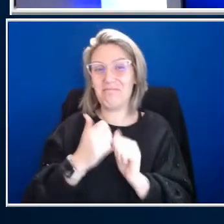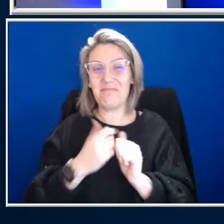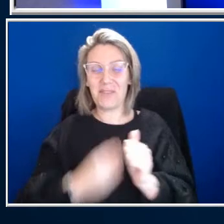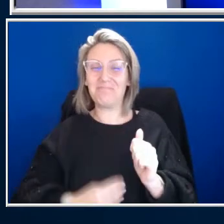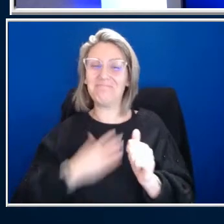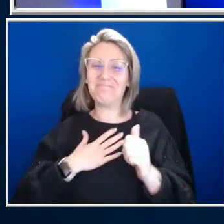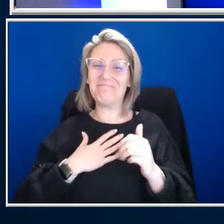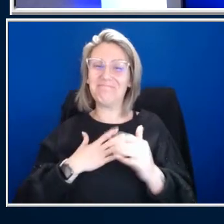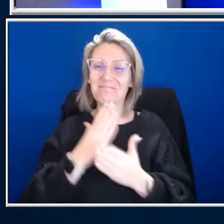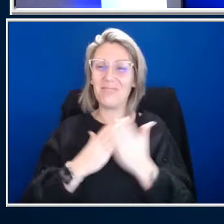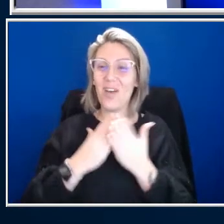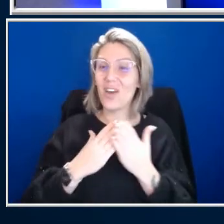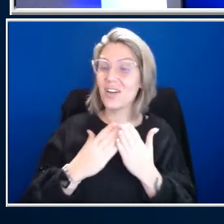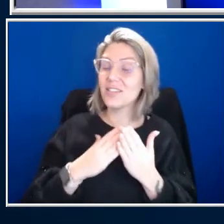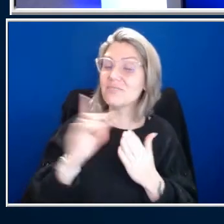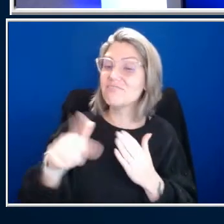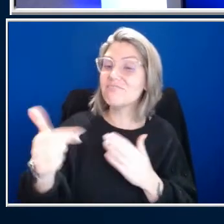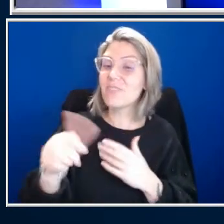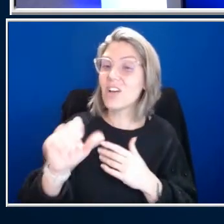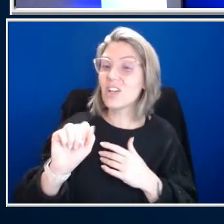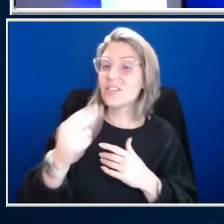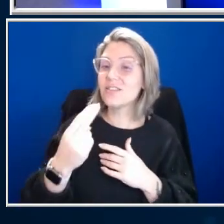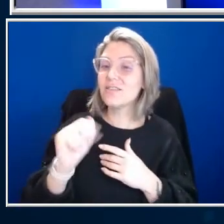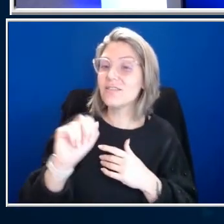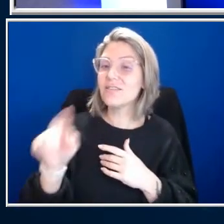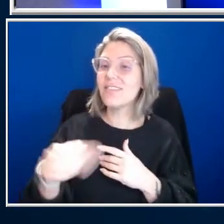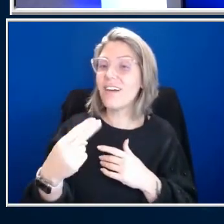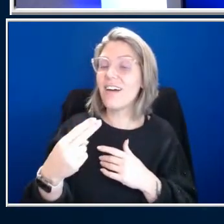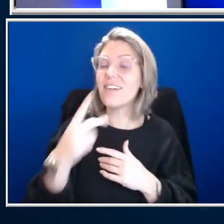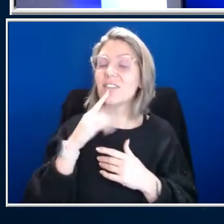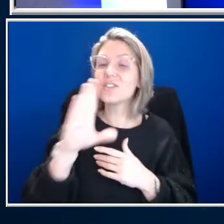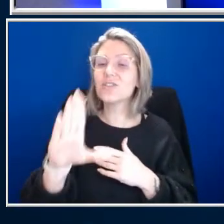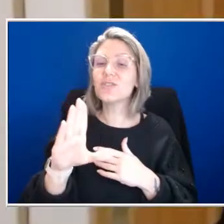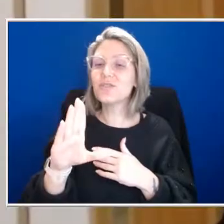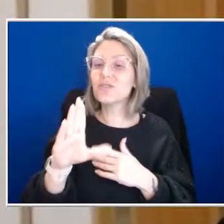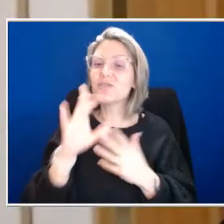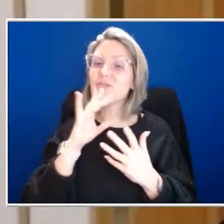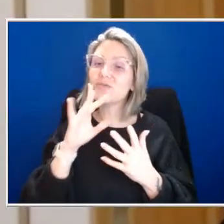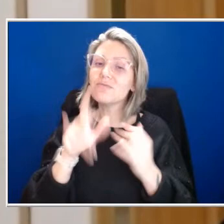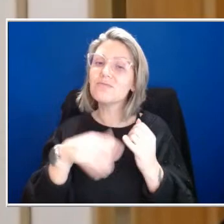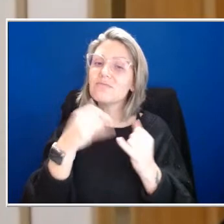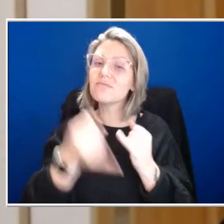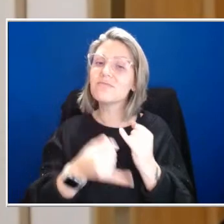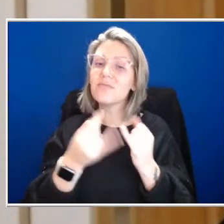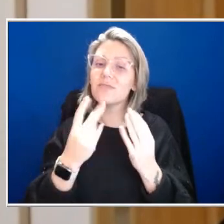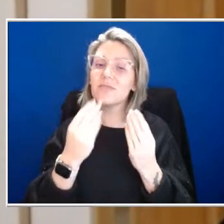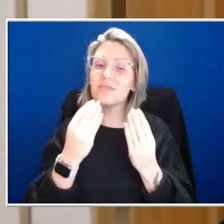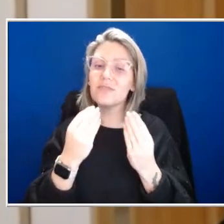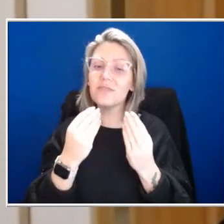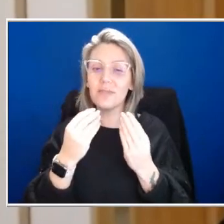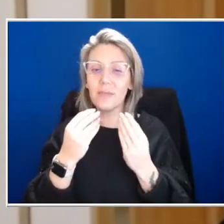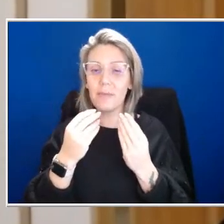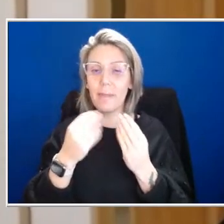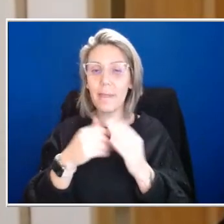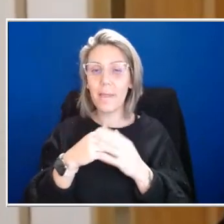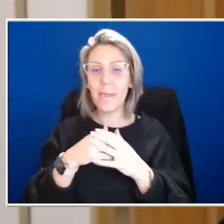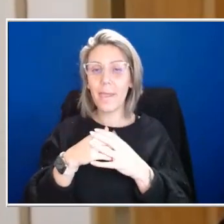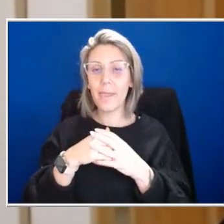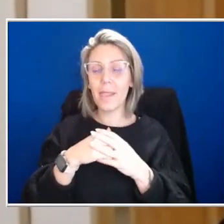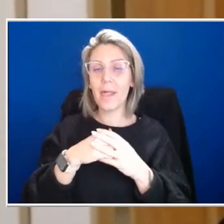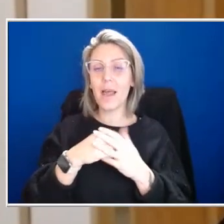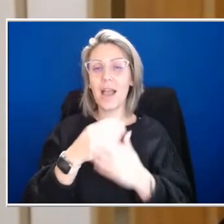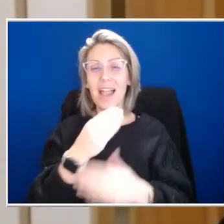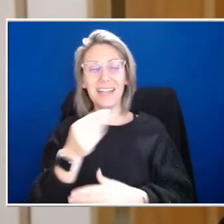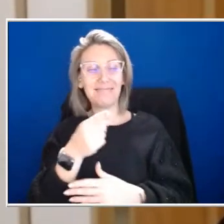us today. Dr. Shaw, what's the takeaway today? So as Andrea beautifully elaborated, I will